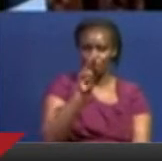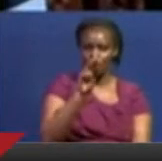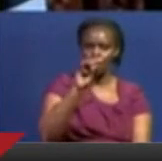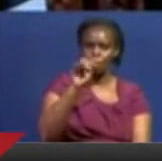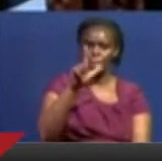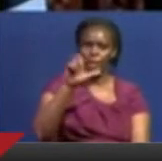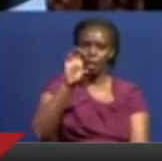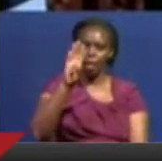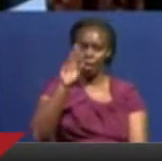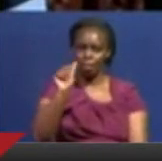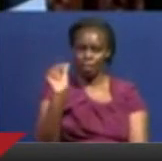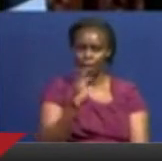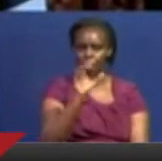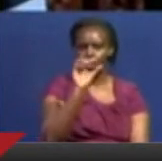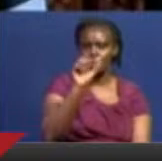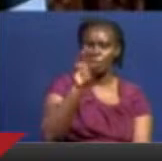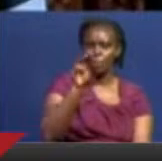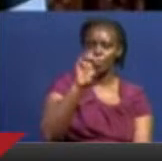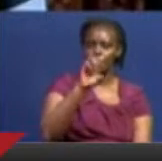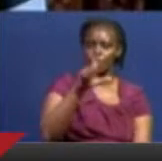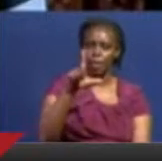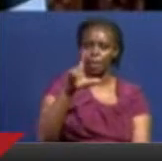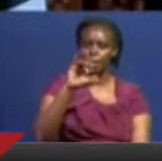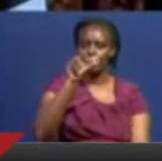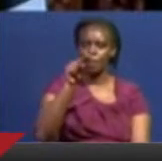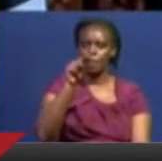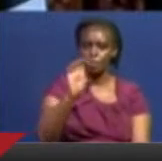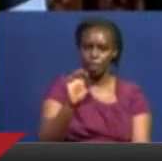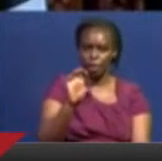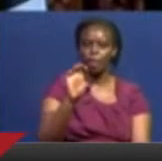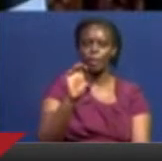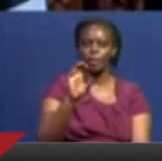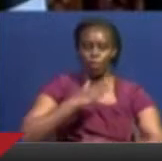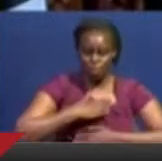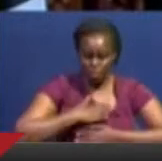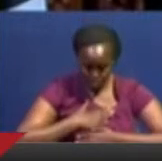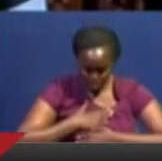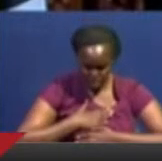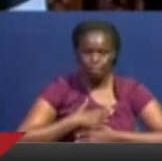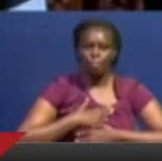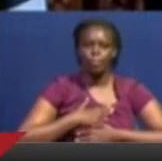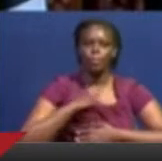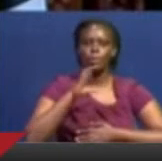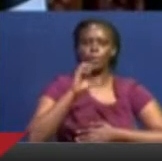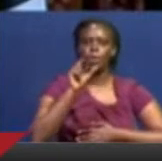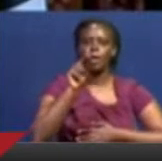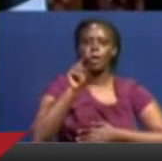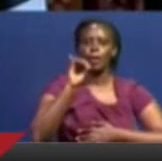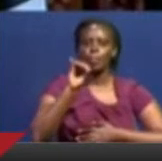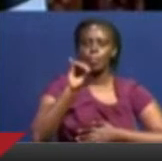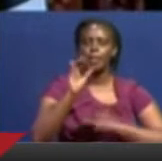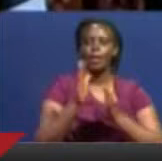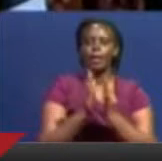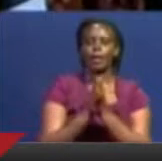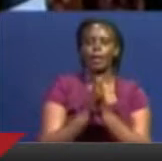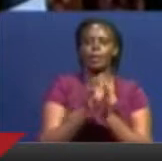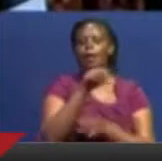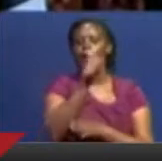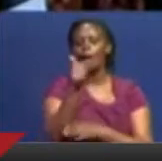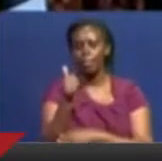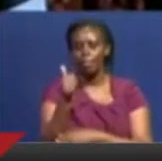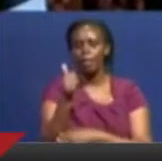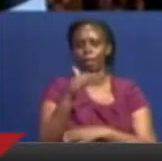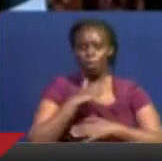Emmanuel Wangwe, Honorable Samuel Chepkonga, Honorable Jen Gakiri, Honorable Wanami Wamboka, and